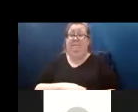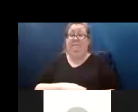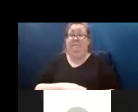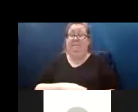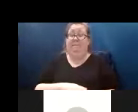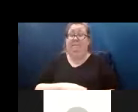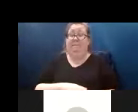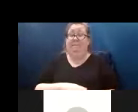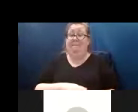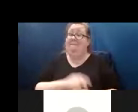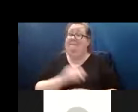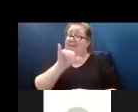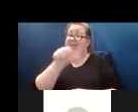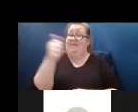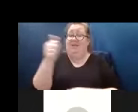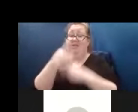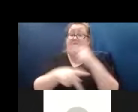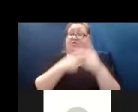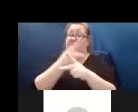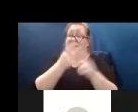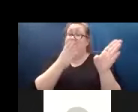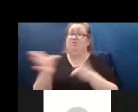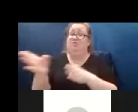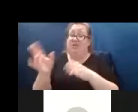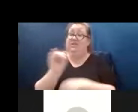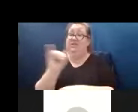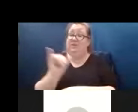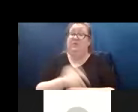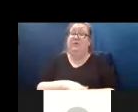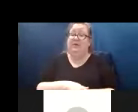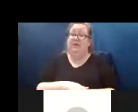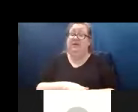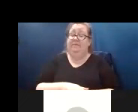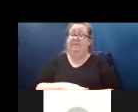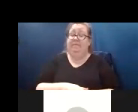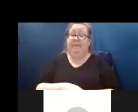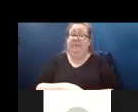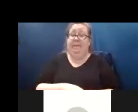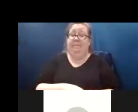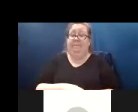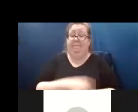So that's another type of strategy too that we can do.